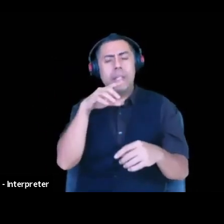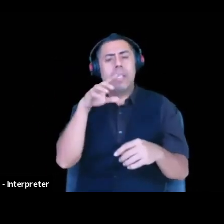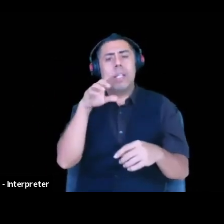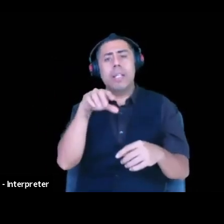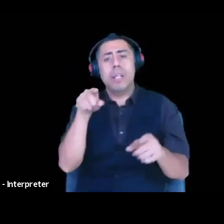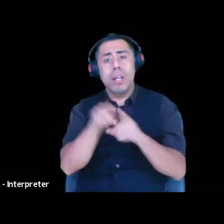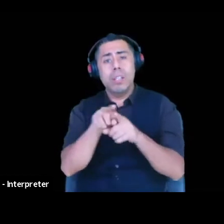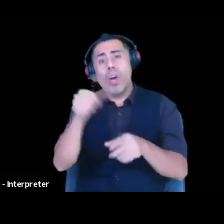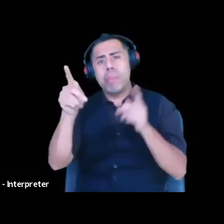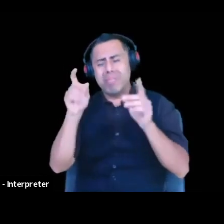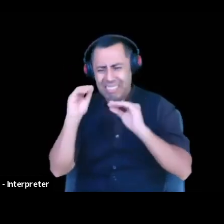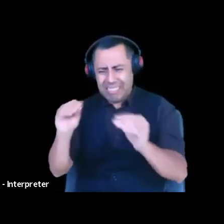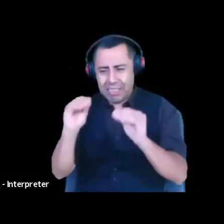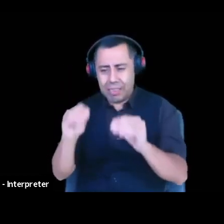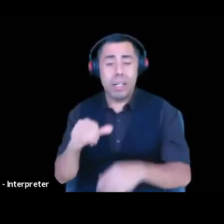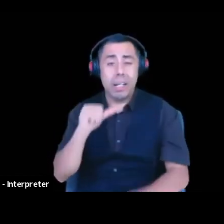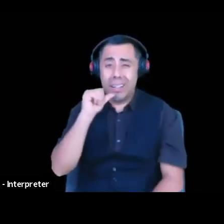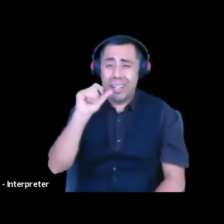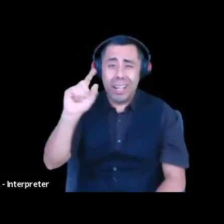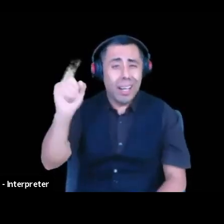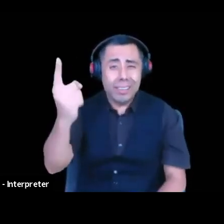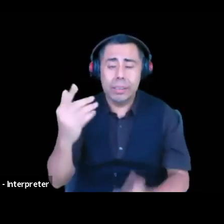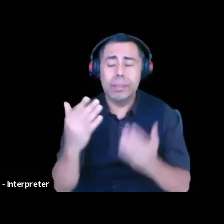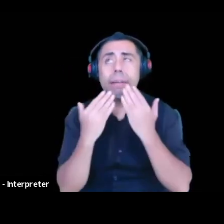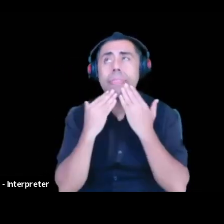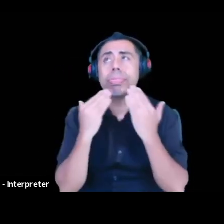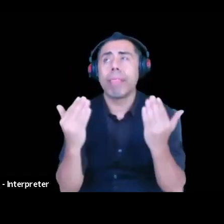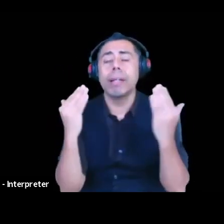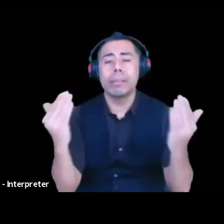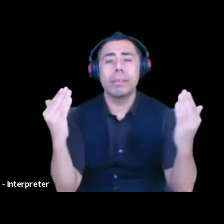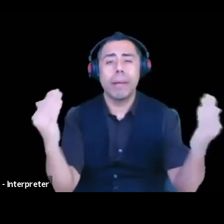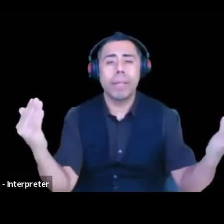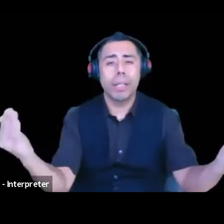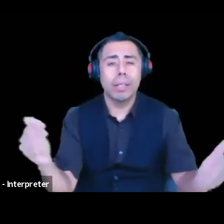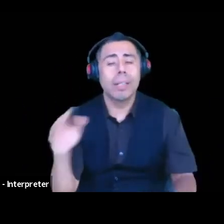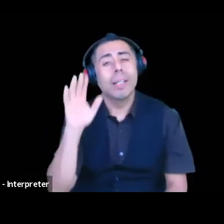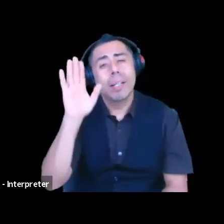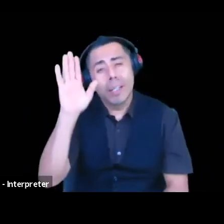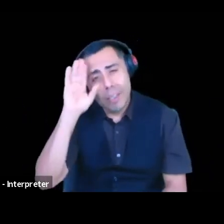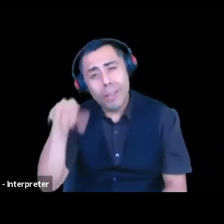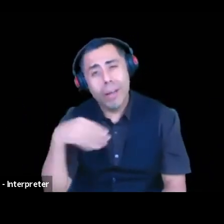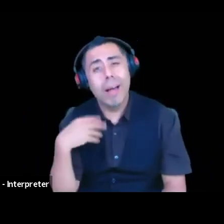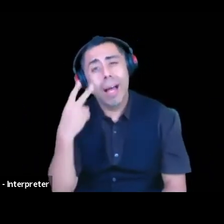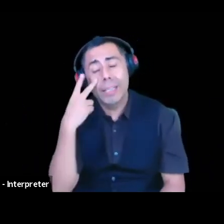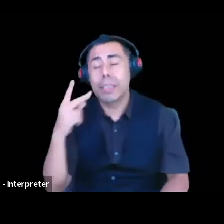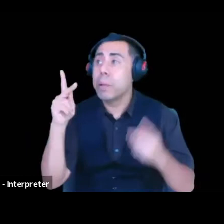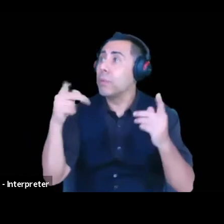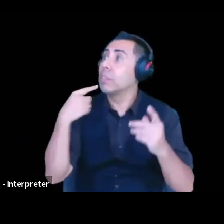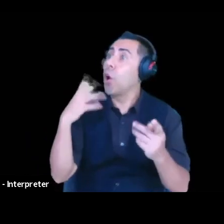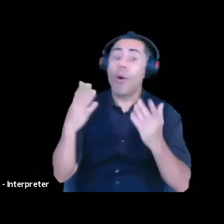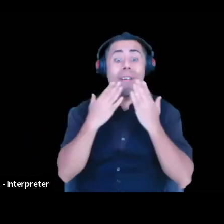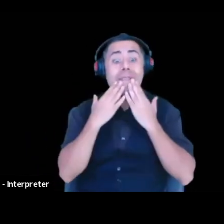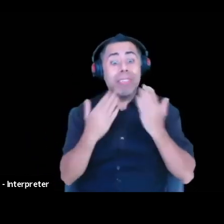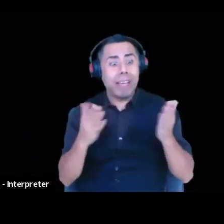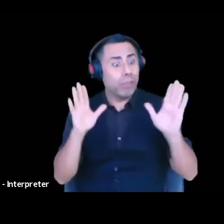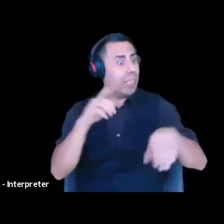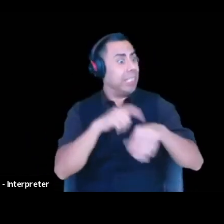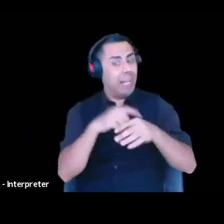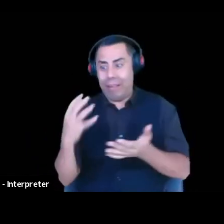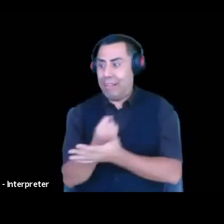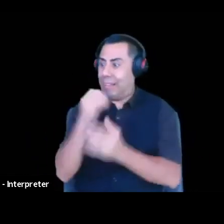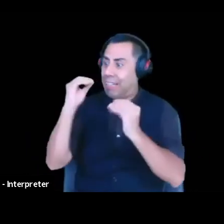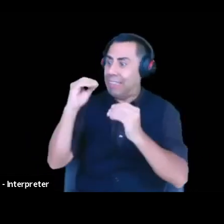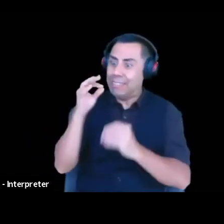Thanksgiving. You know, I always see posts and Twitter and stuff like, oh, Thanksgiving's a great time to teach about Natives. Maybe first tell the real